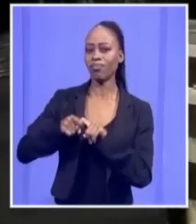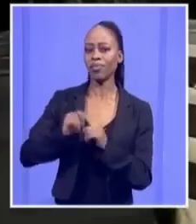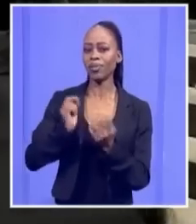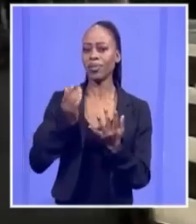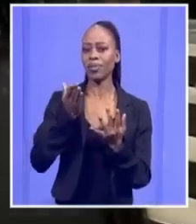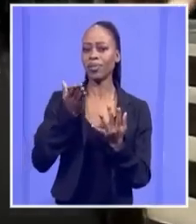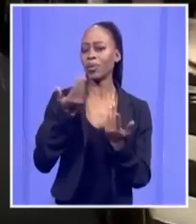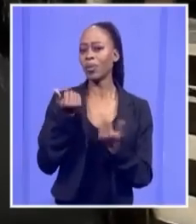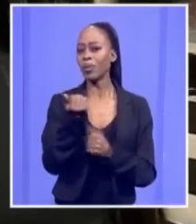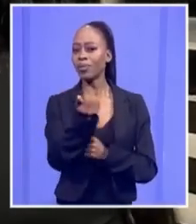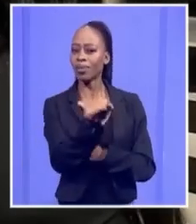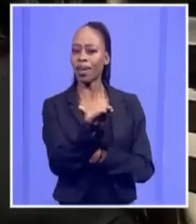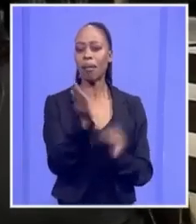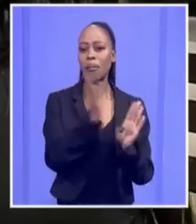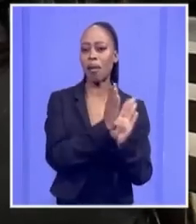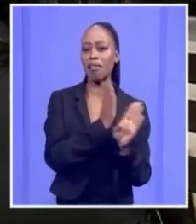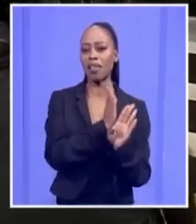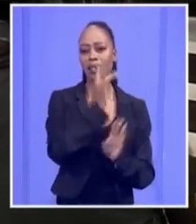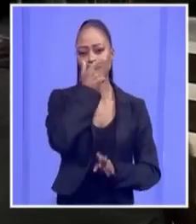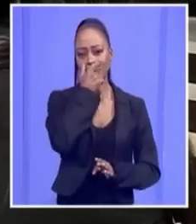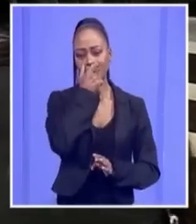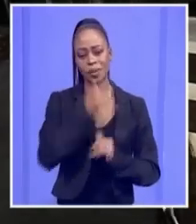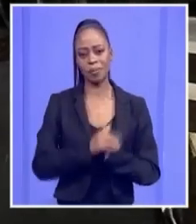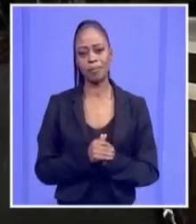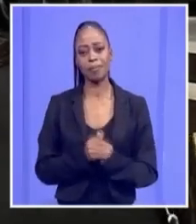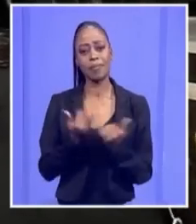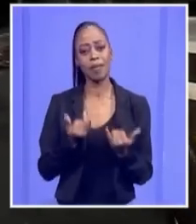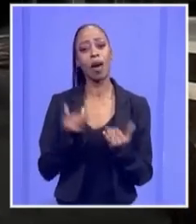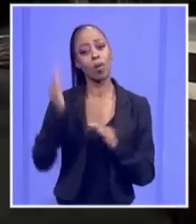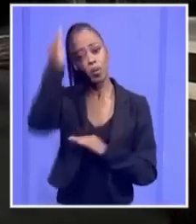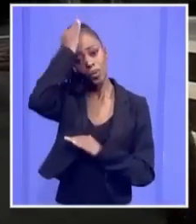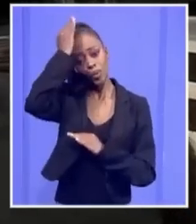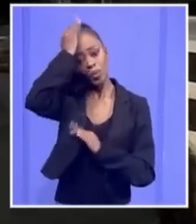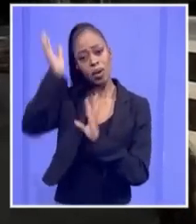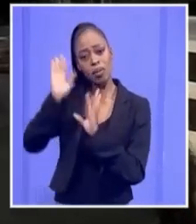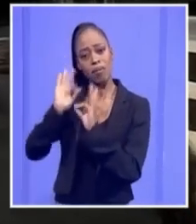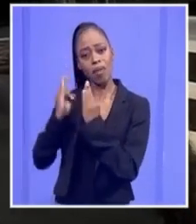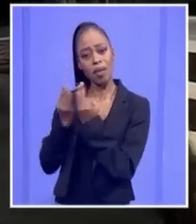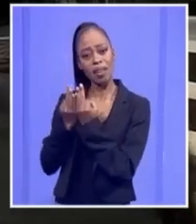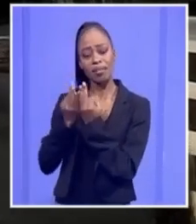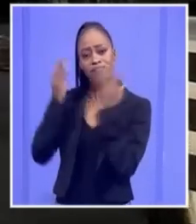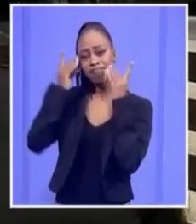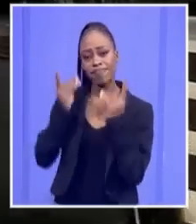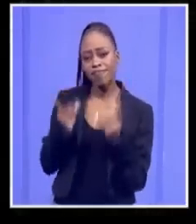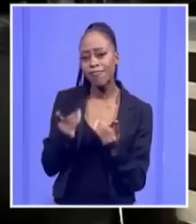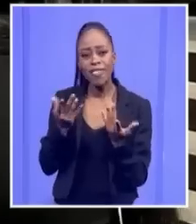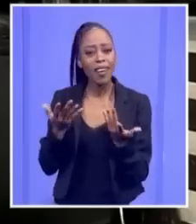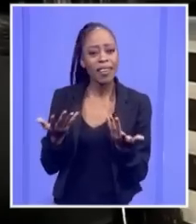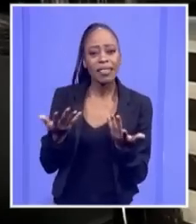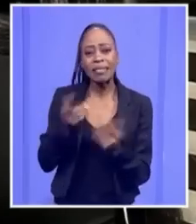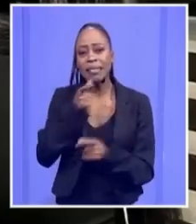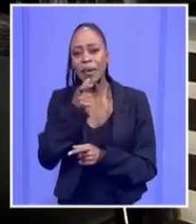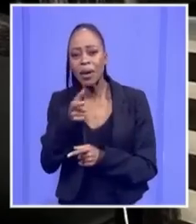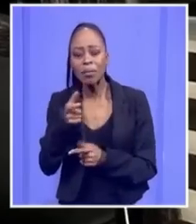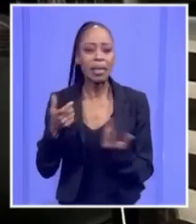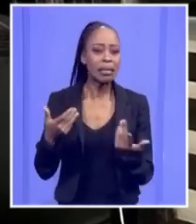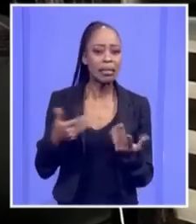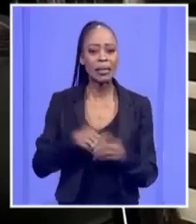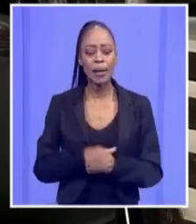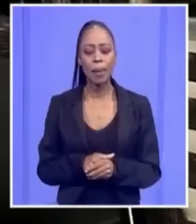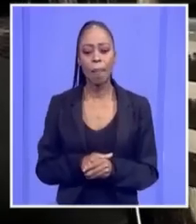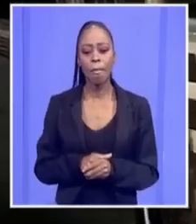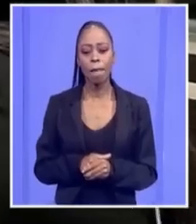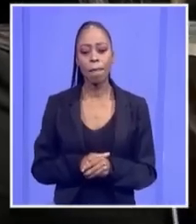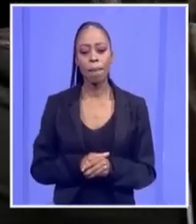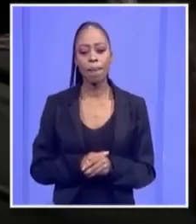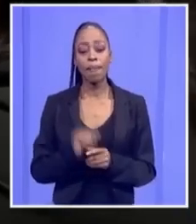joining us on the agenda. Just a quick reaction from the foundation regarding today's very quick judgment in the Gauteng High Court. Yeah, firstly, as